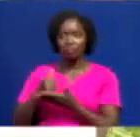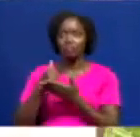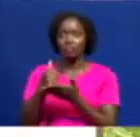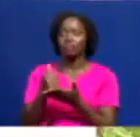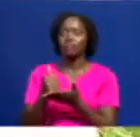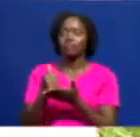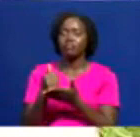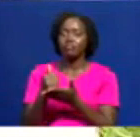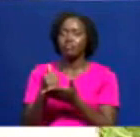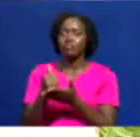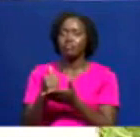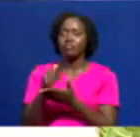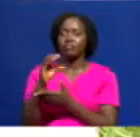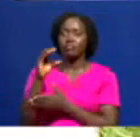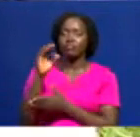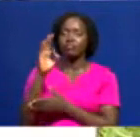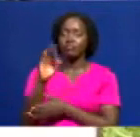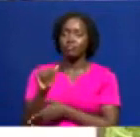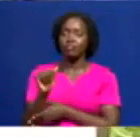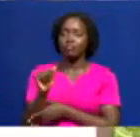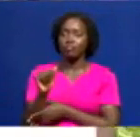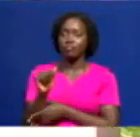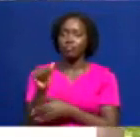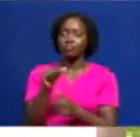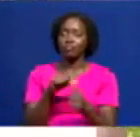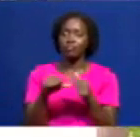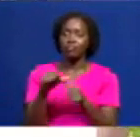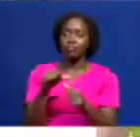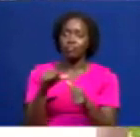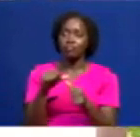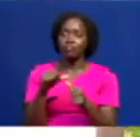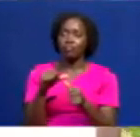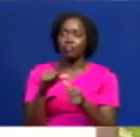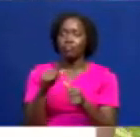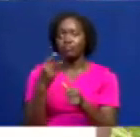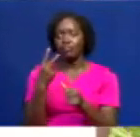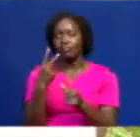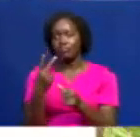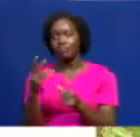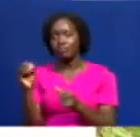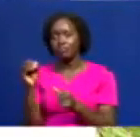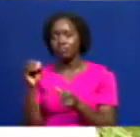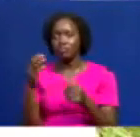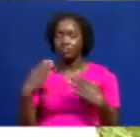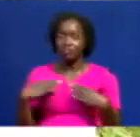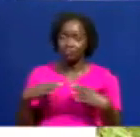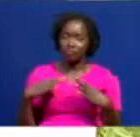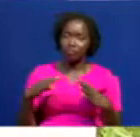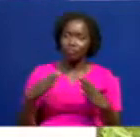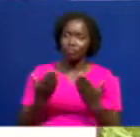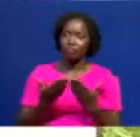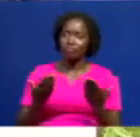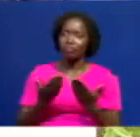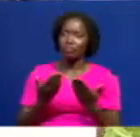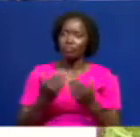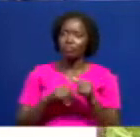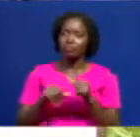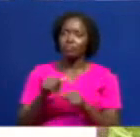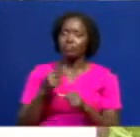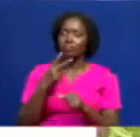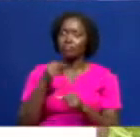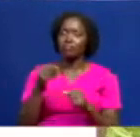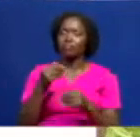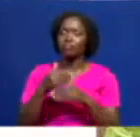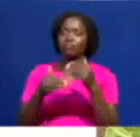the CFA, was around 200 people, whereby around 400